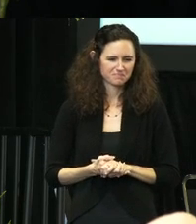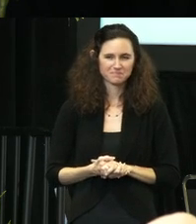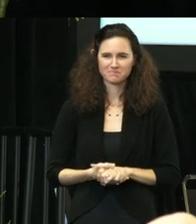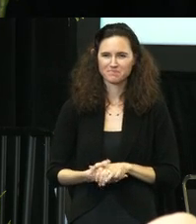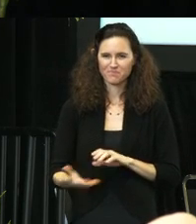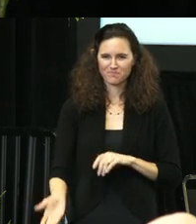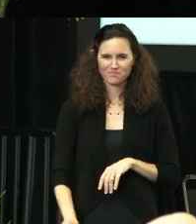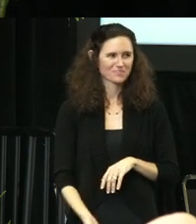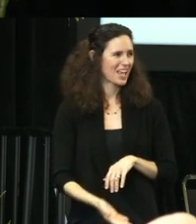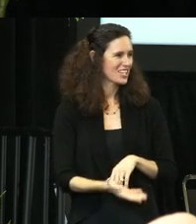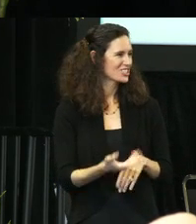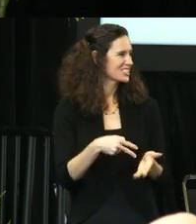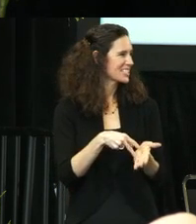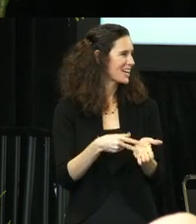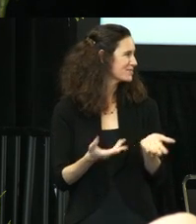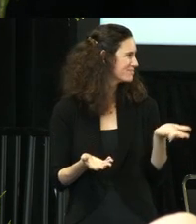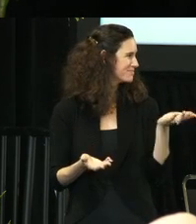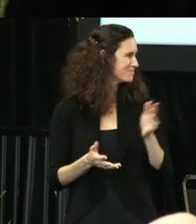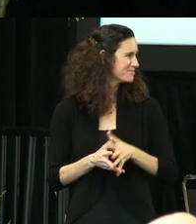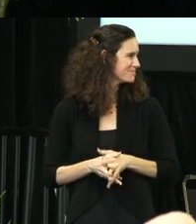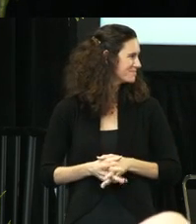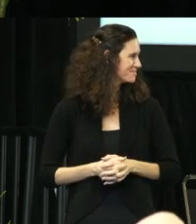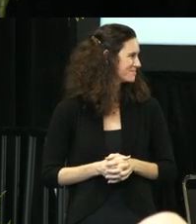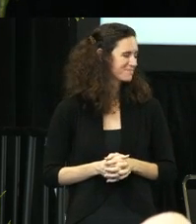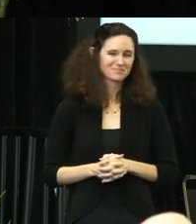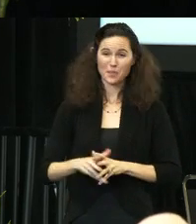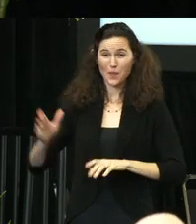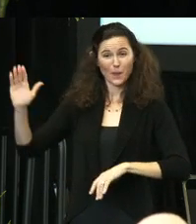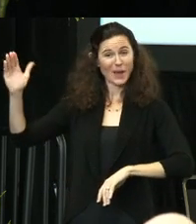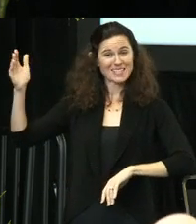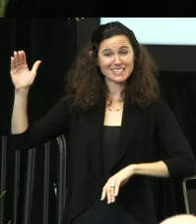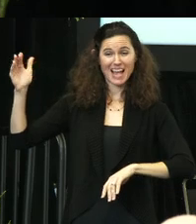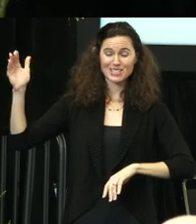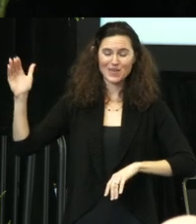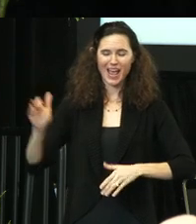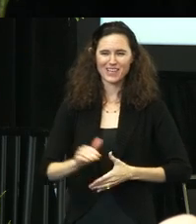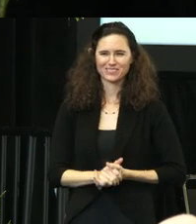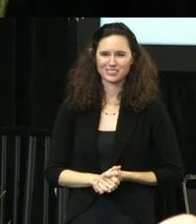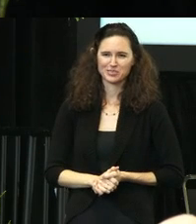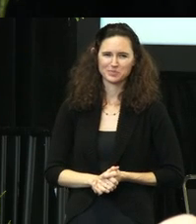There she is. Princess wave.